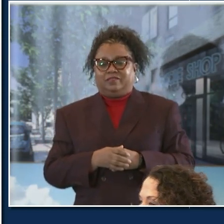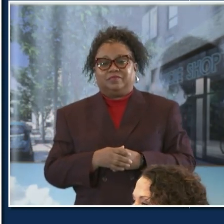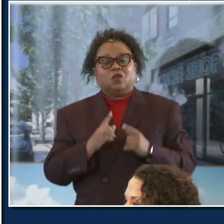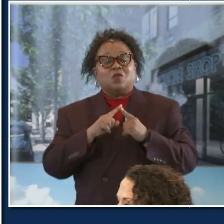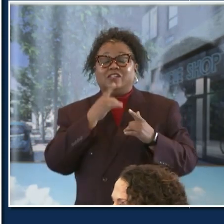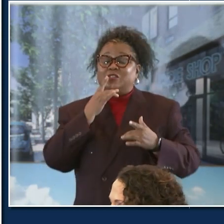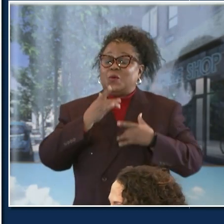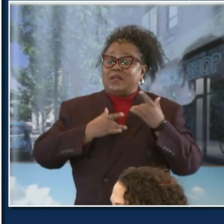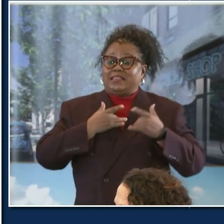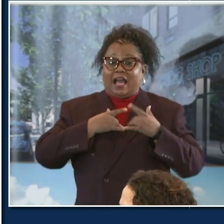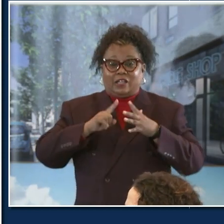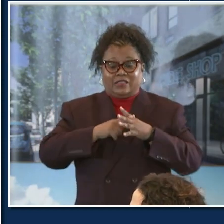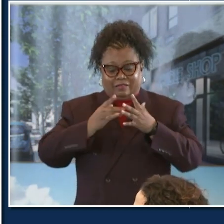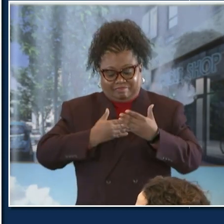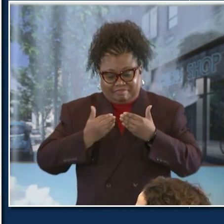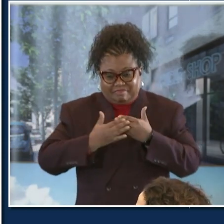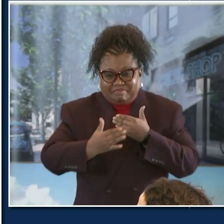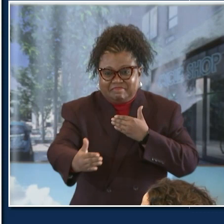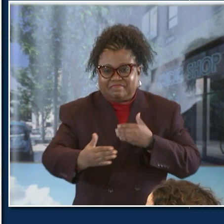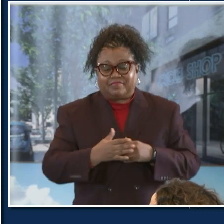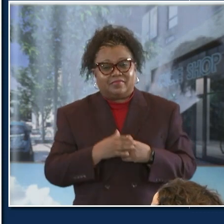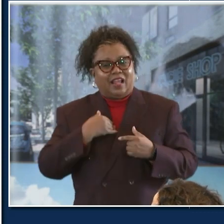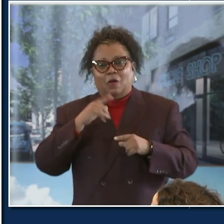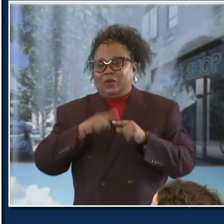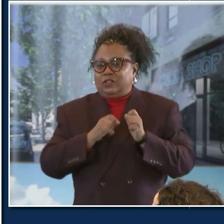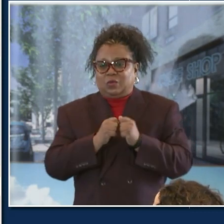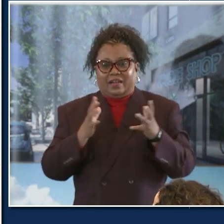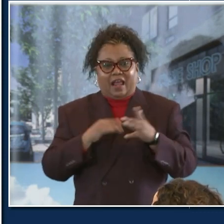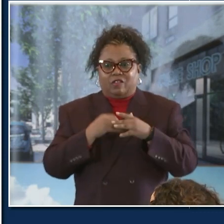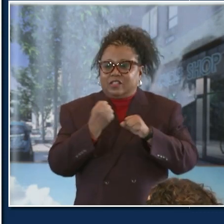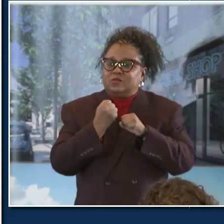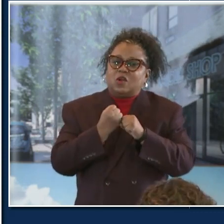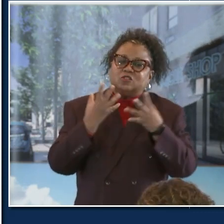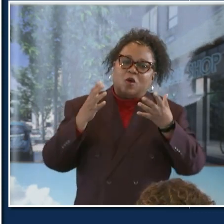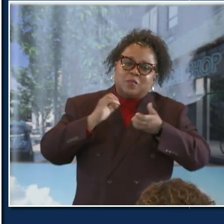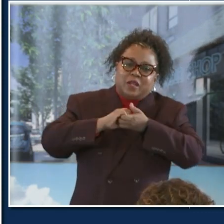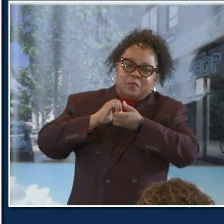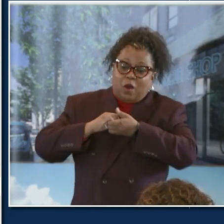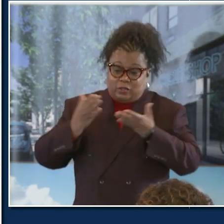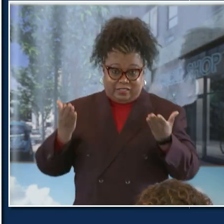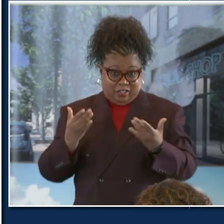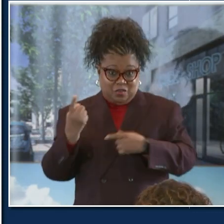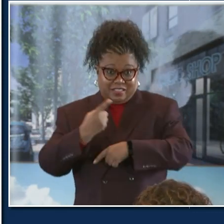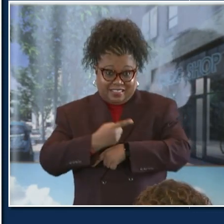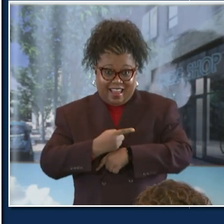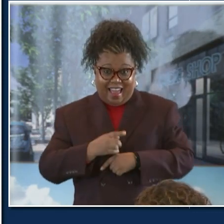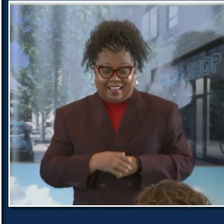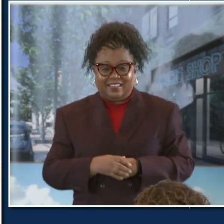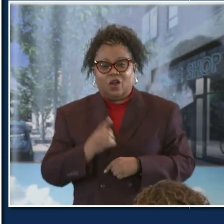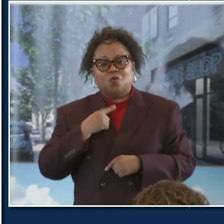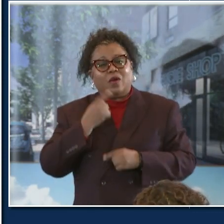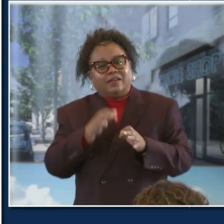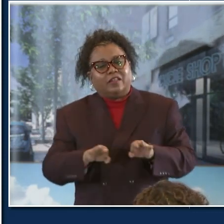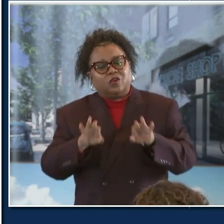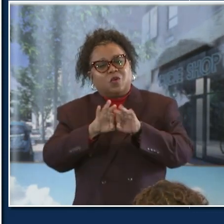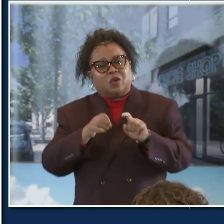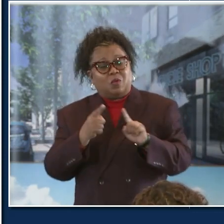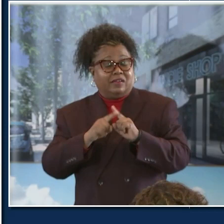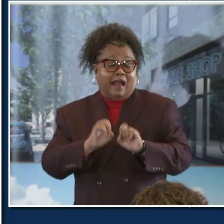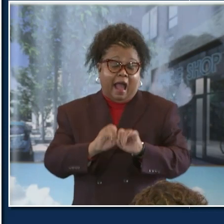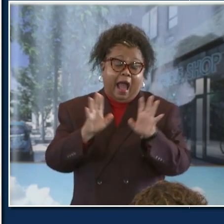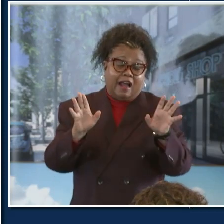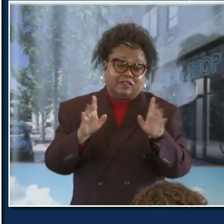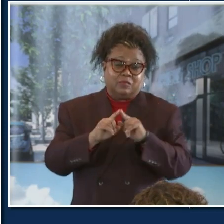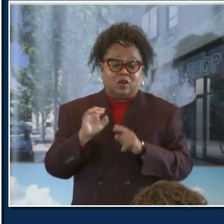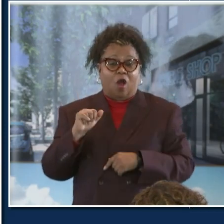We're so excited to kick this project off, and we couldn't do it without the support of so many partners here today. One of the critical ones, obviously, has